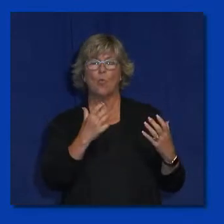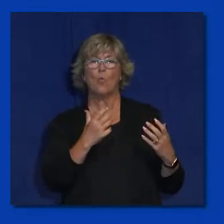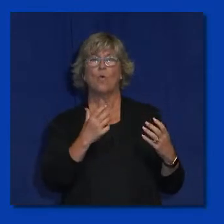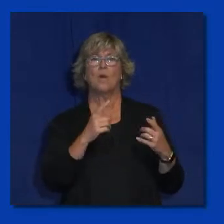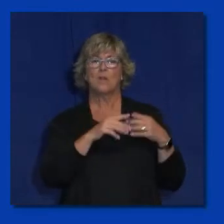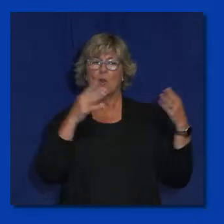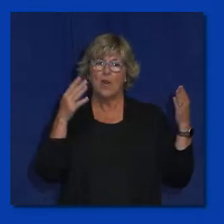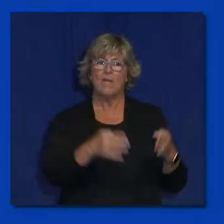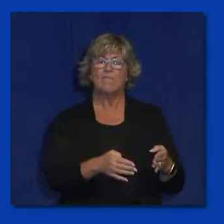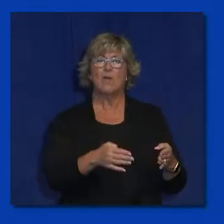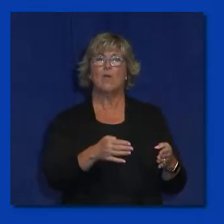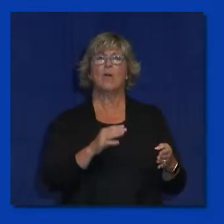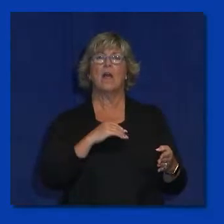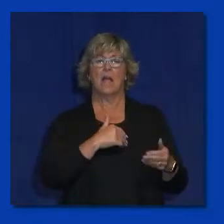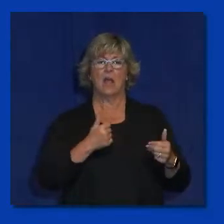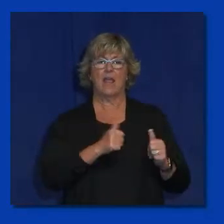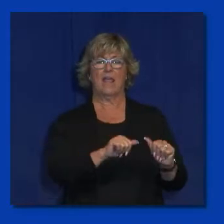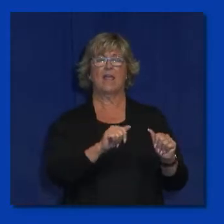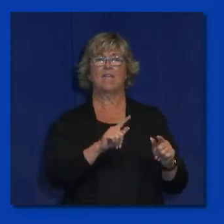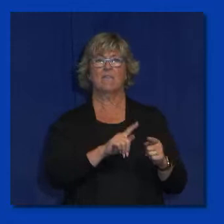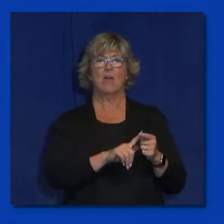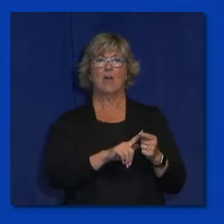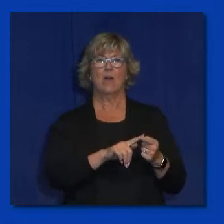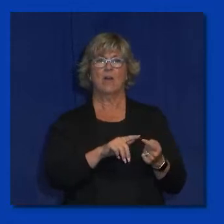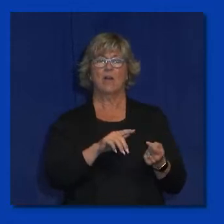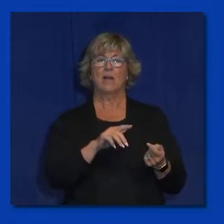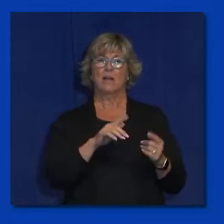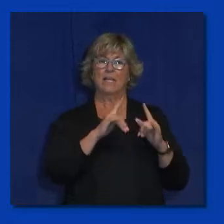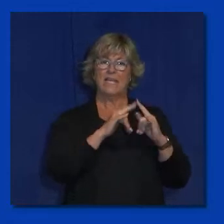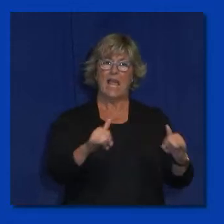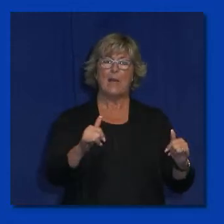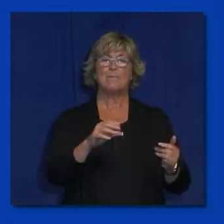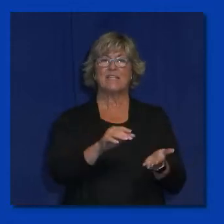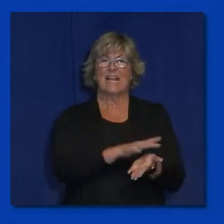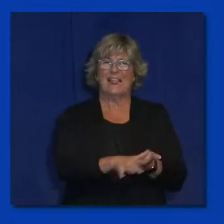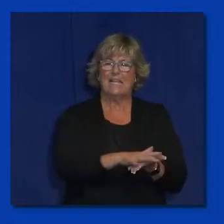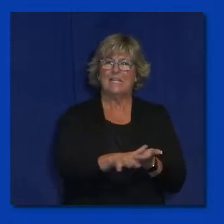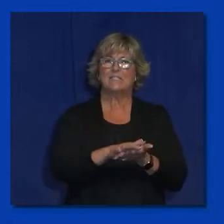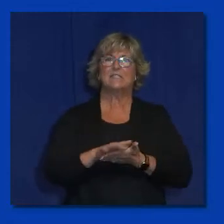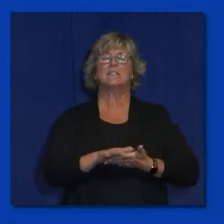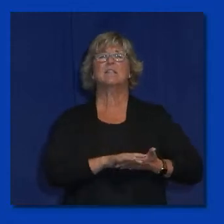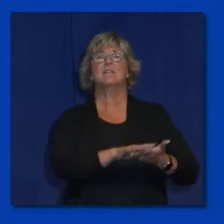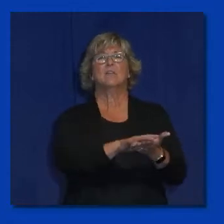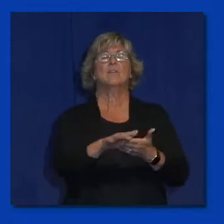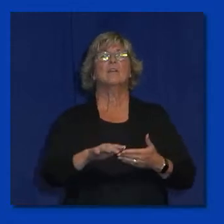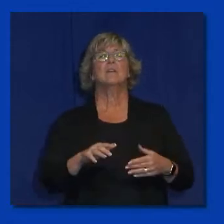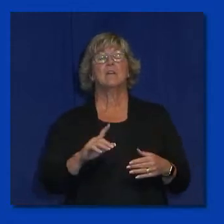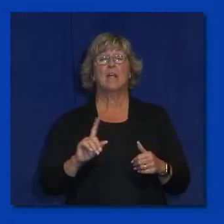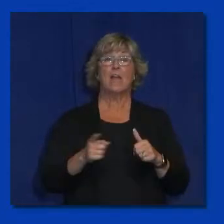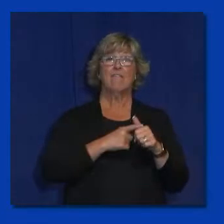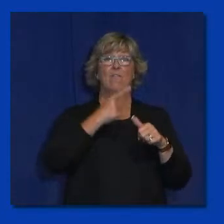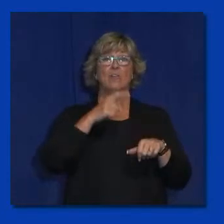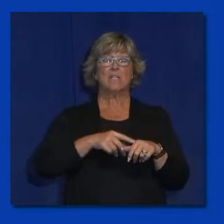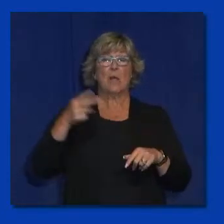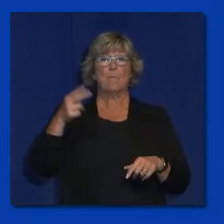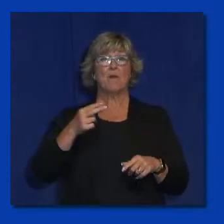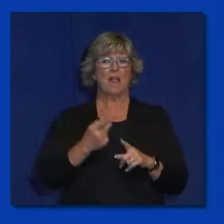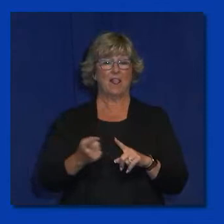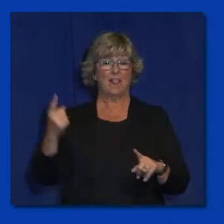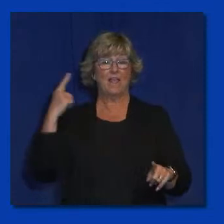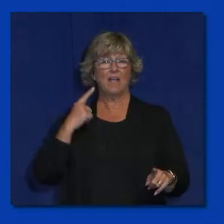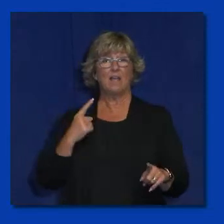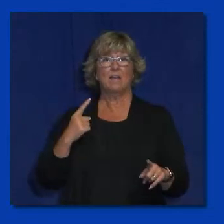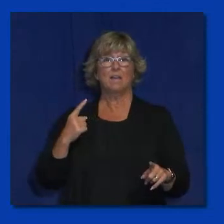to focus, target our efforts on encampment cleanups. We did $50 million in encampment cleanup grants, first time in history. Last